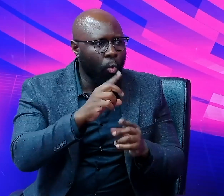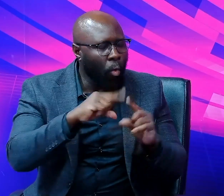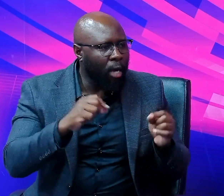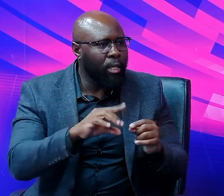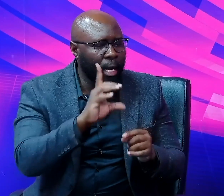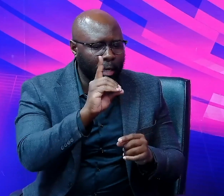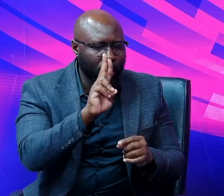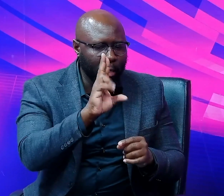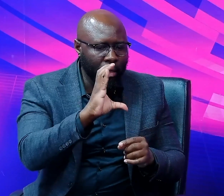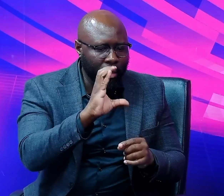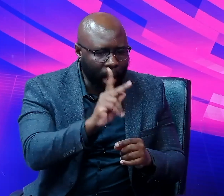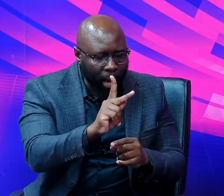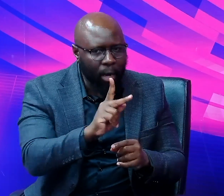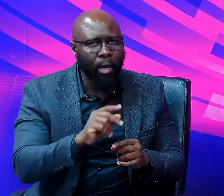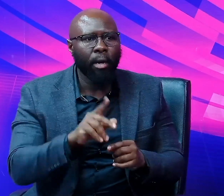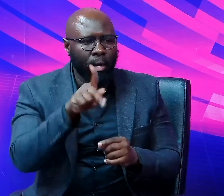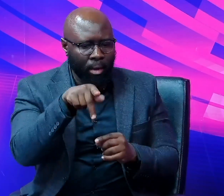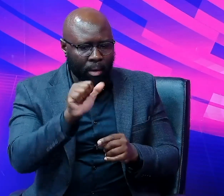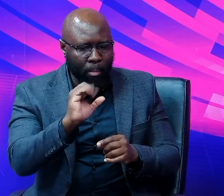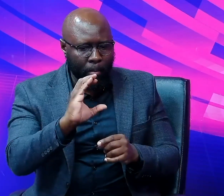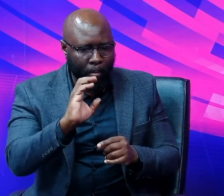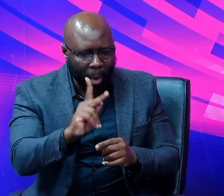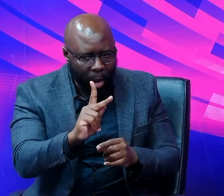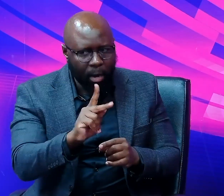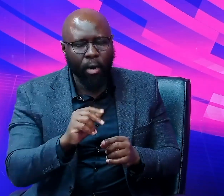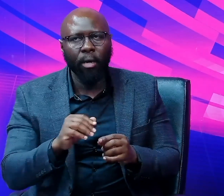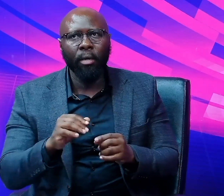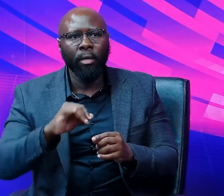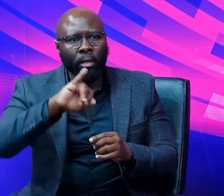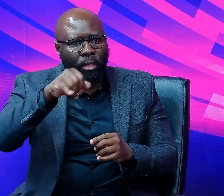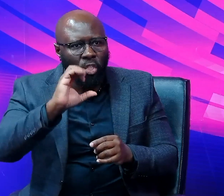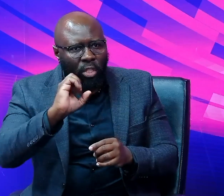rhyming words like duck, park,